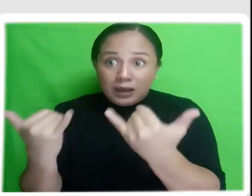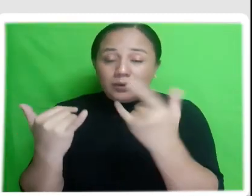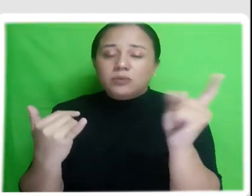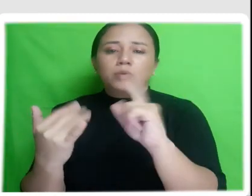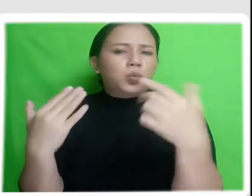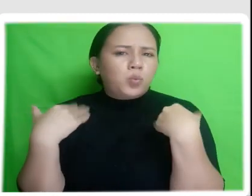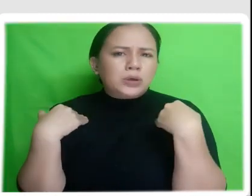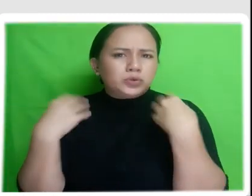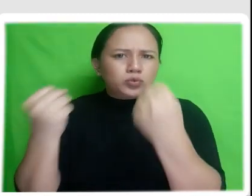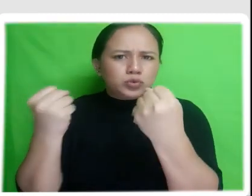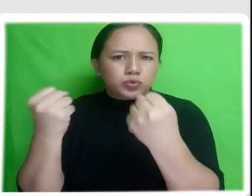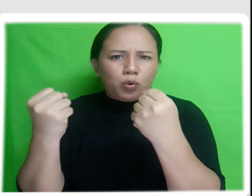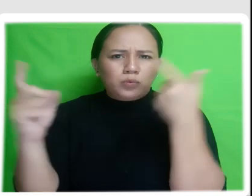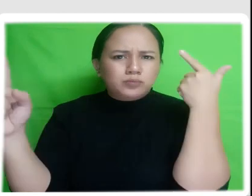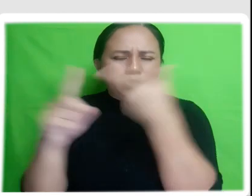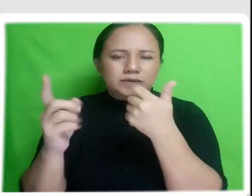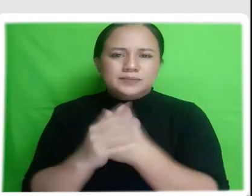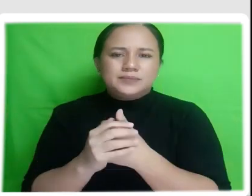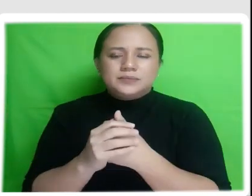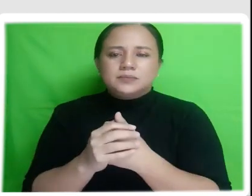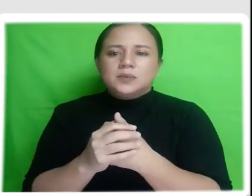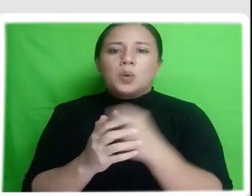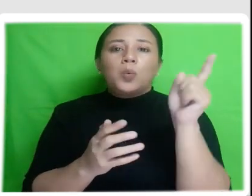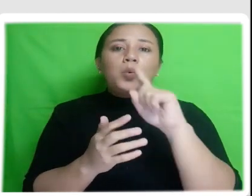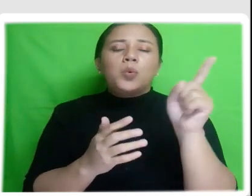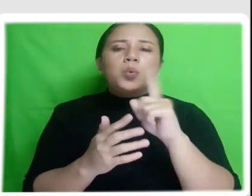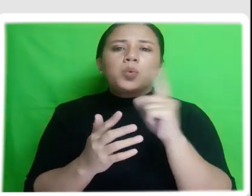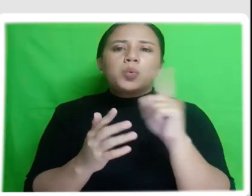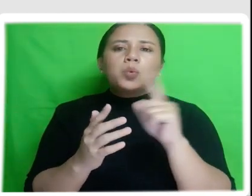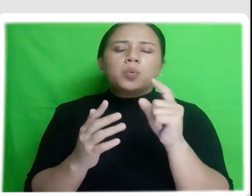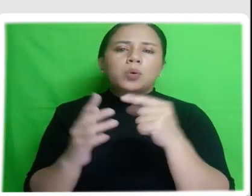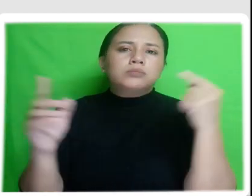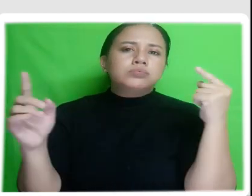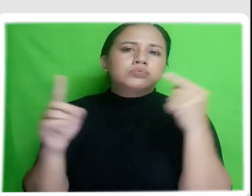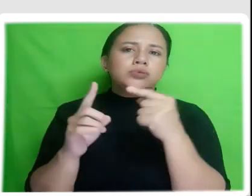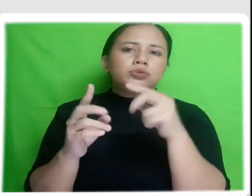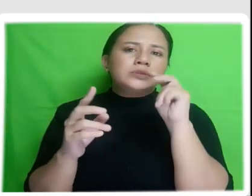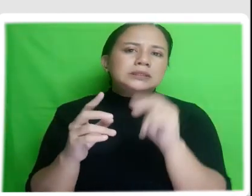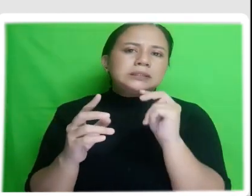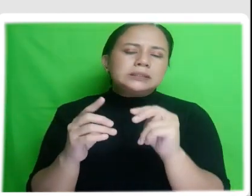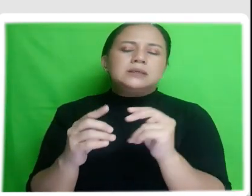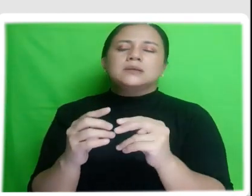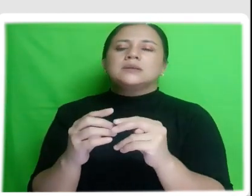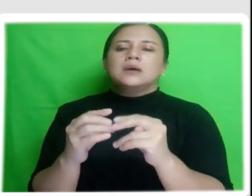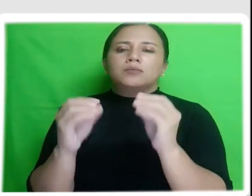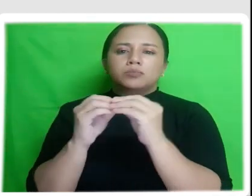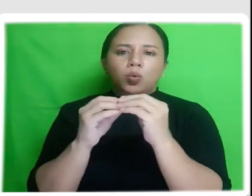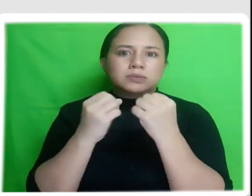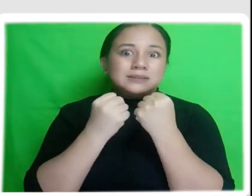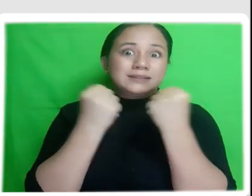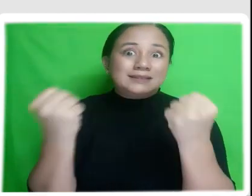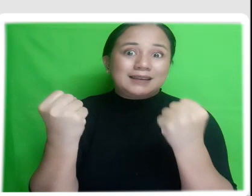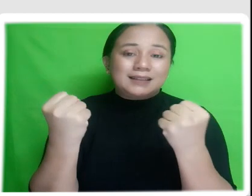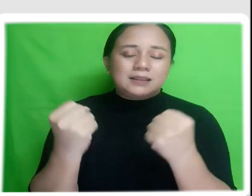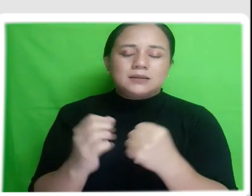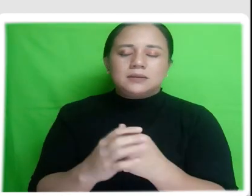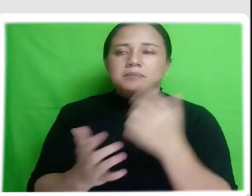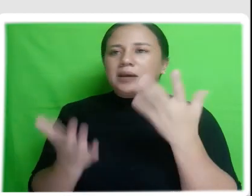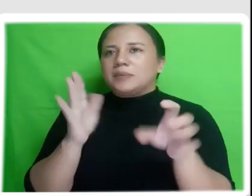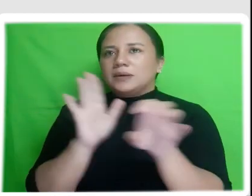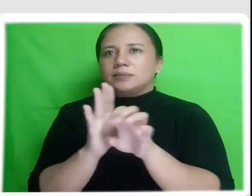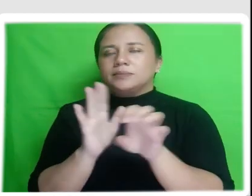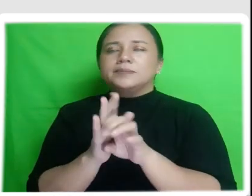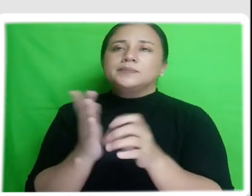Thirdly, what motives do you need and want to further strengthen? Like maybe you